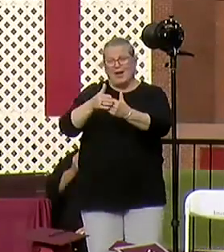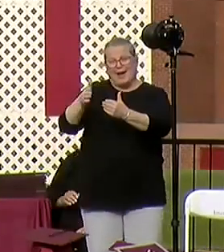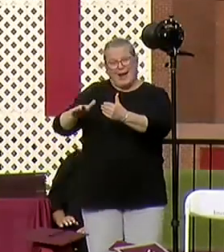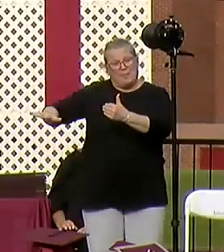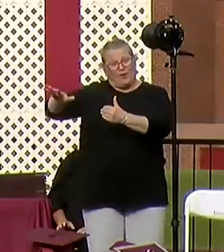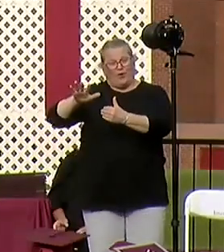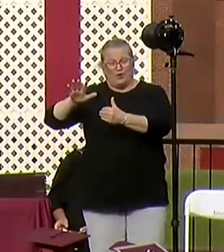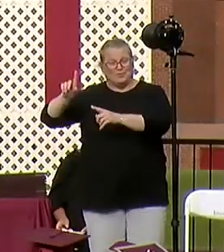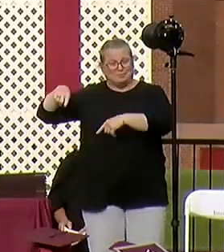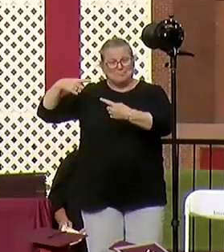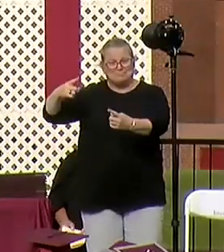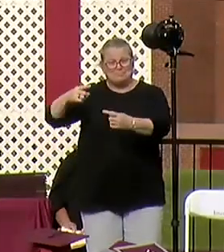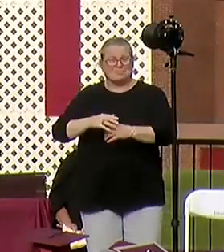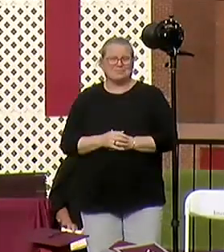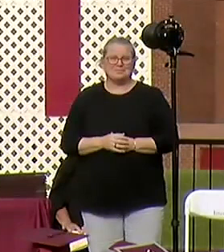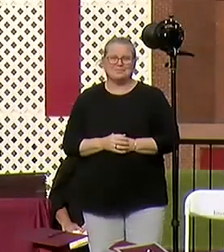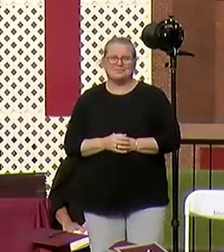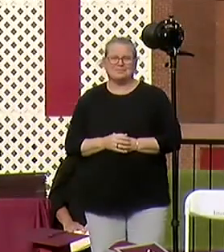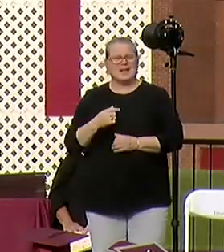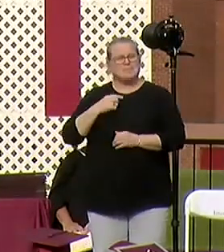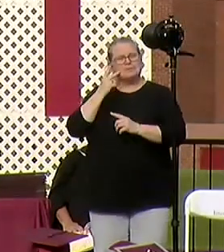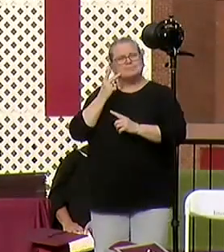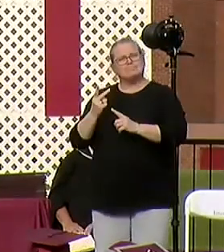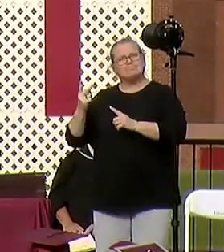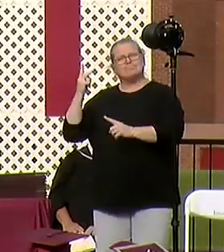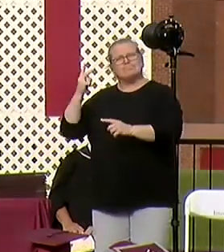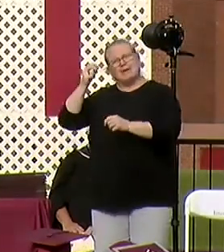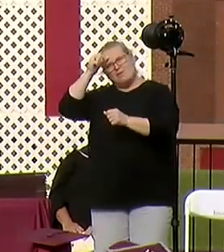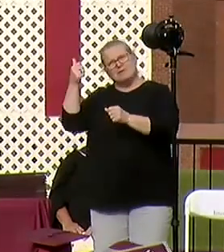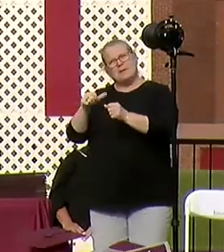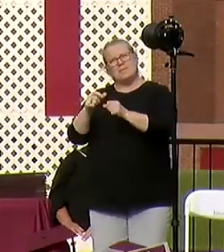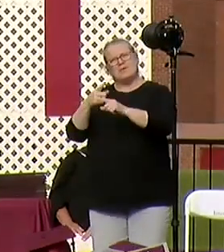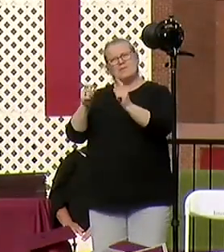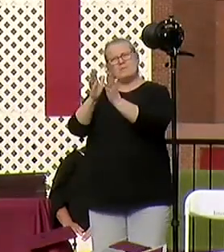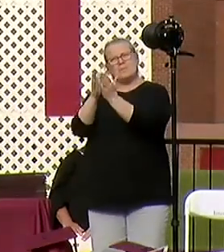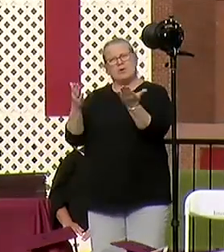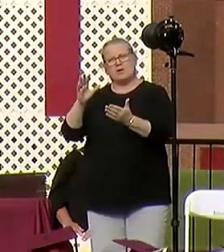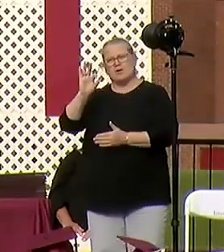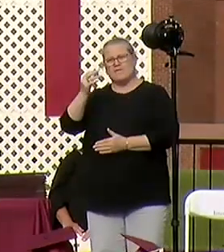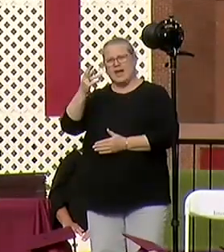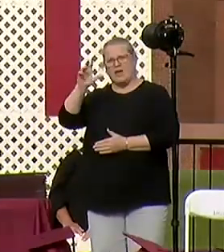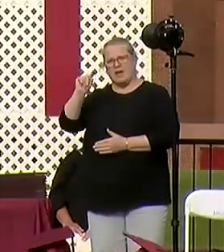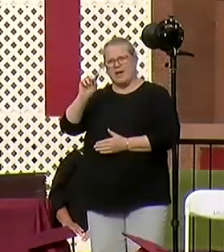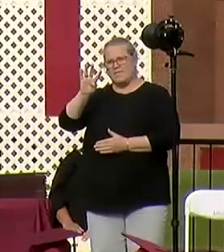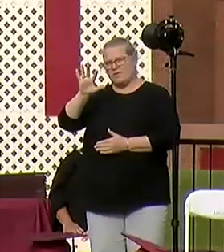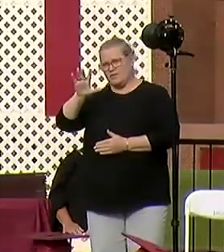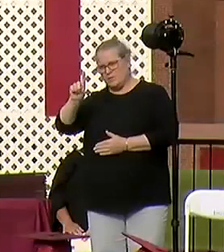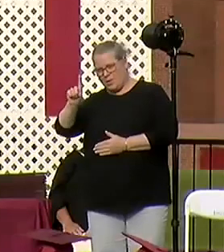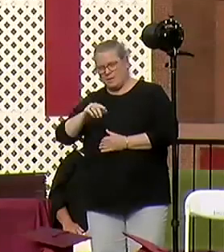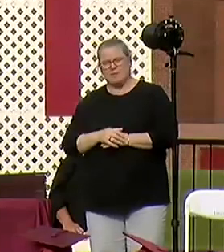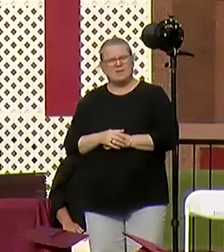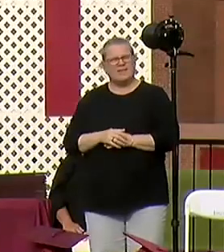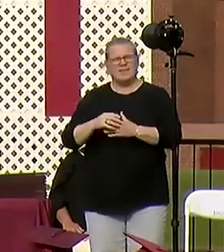am reminded again of a moment from Fahrenheit 451. The leader of the renegade book people